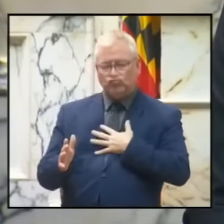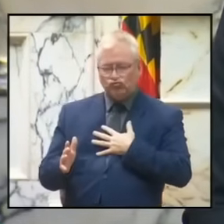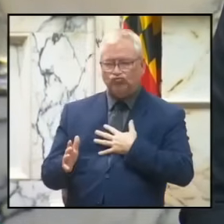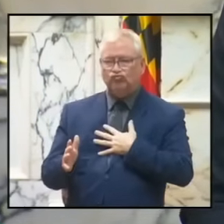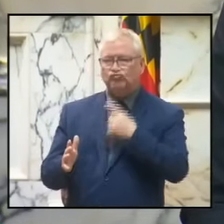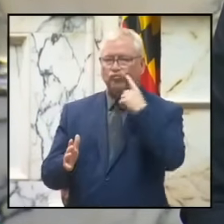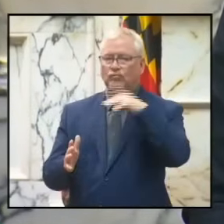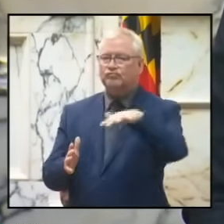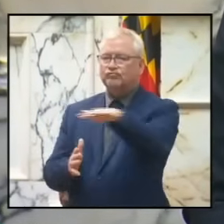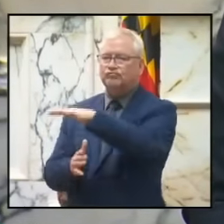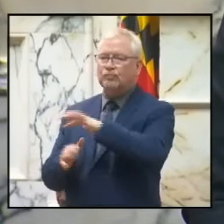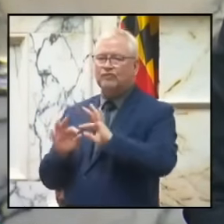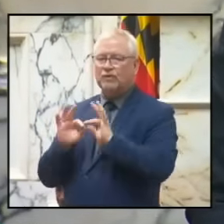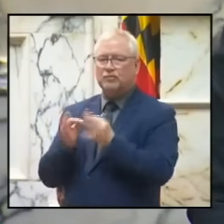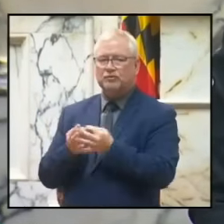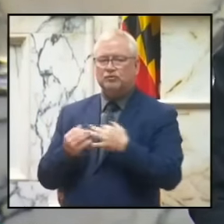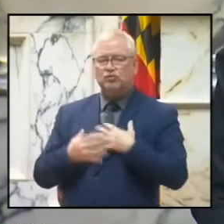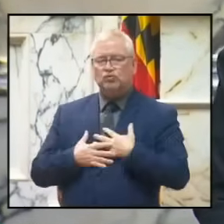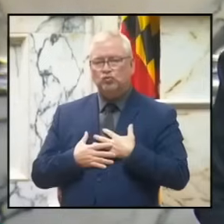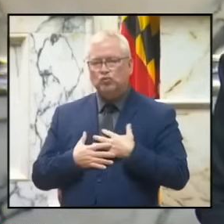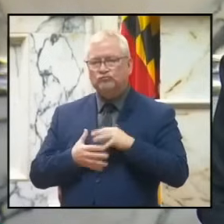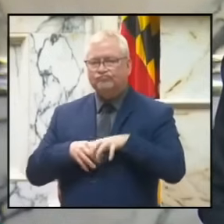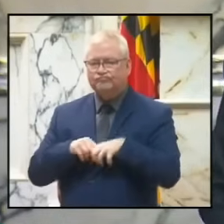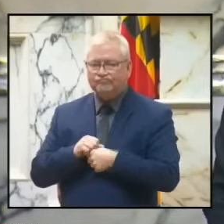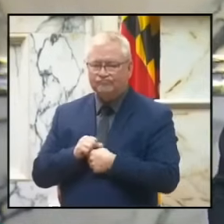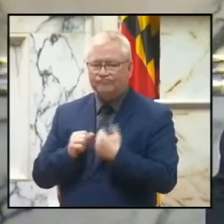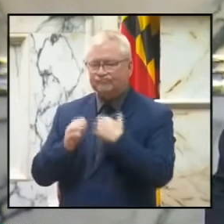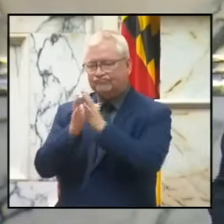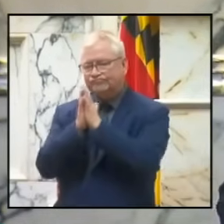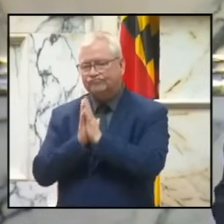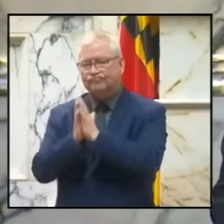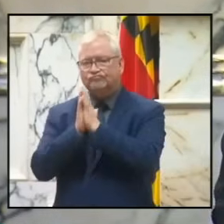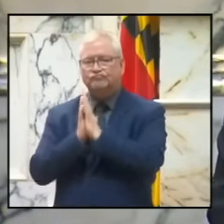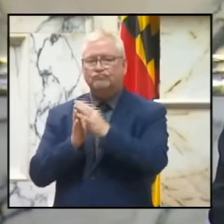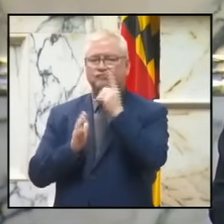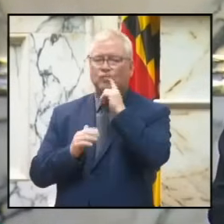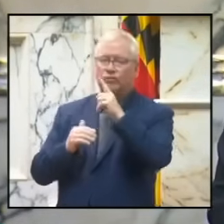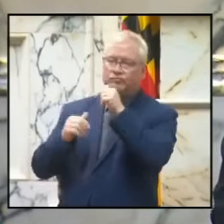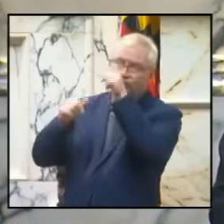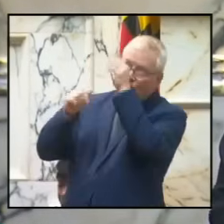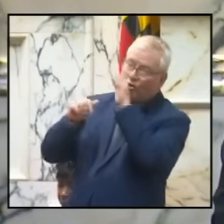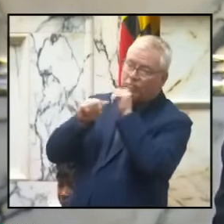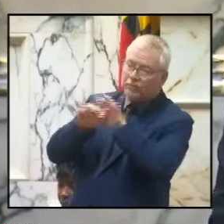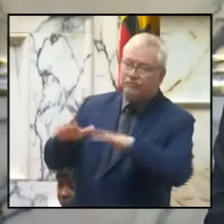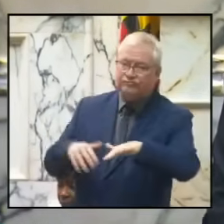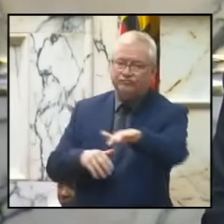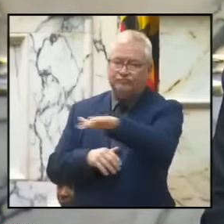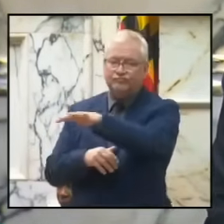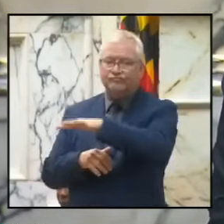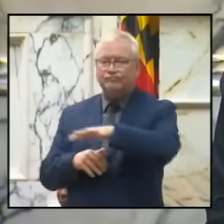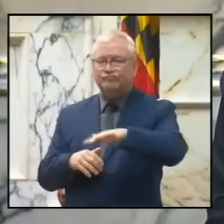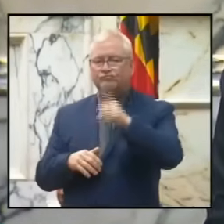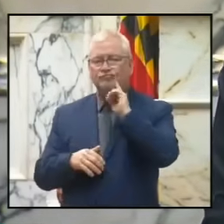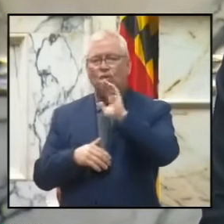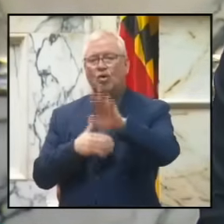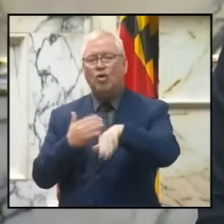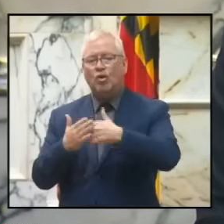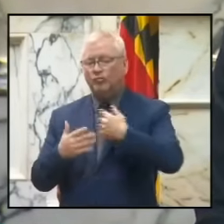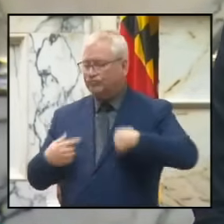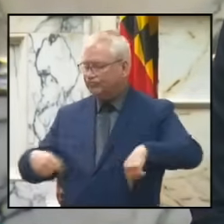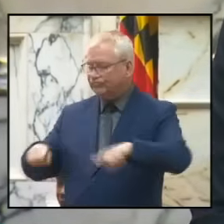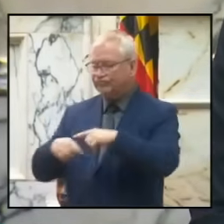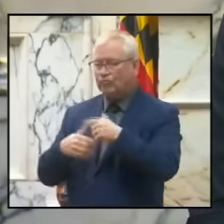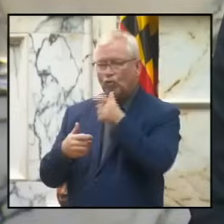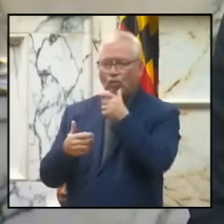hurting, and we pray for God's grace for all of those who we lost.